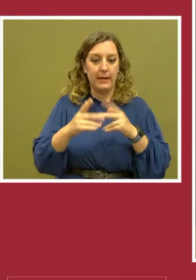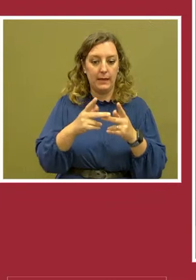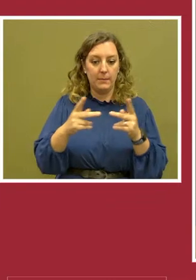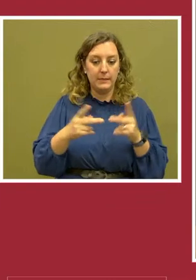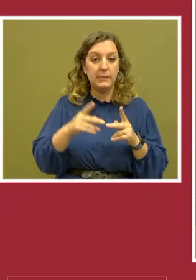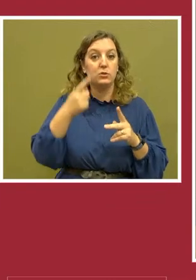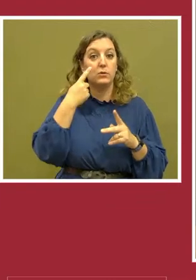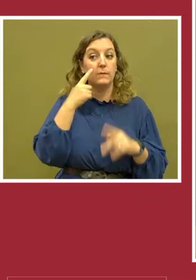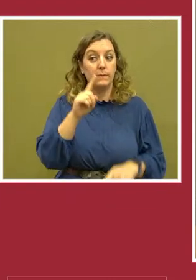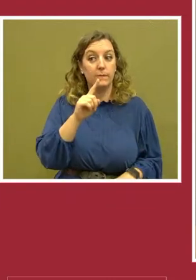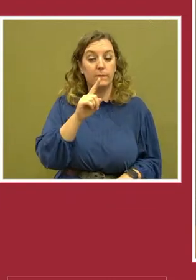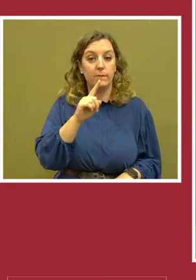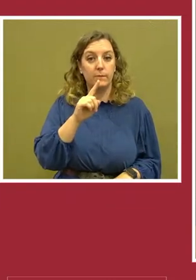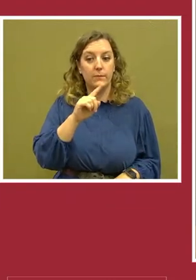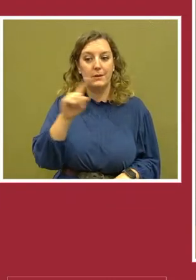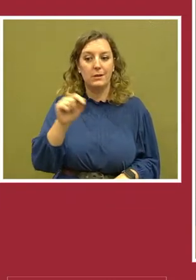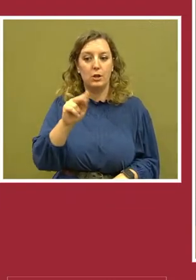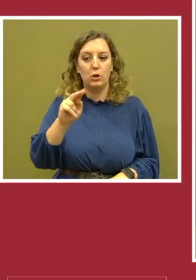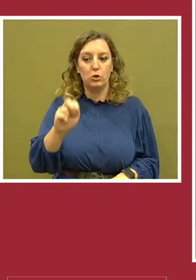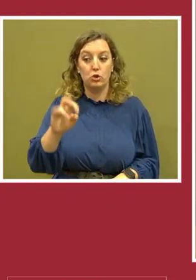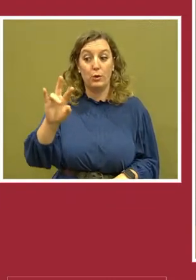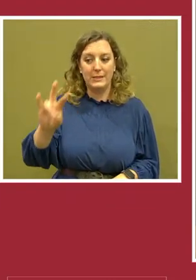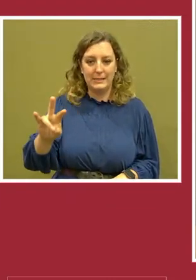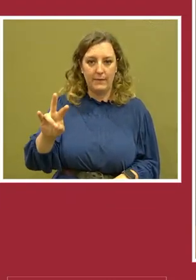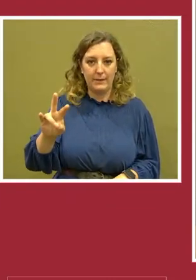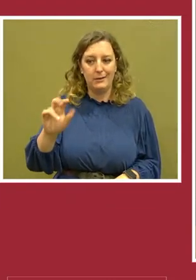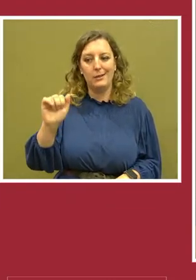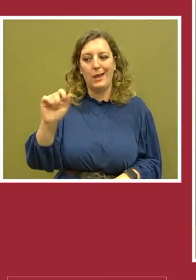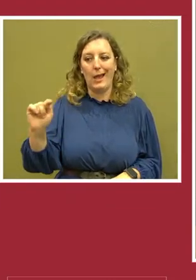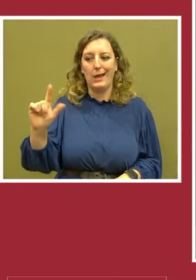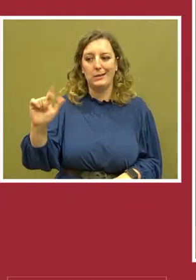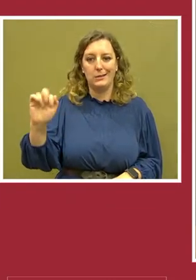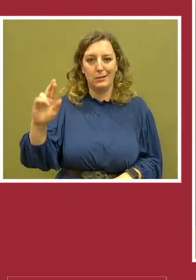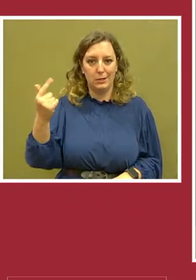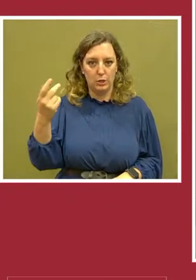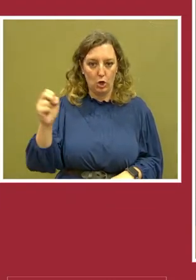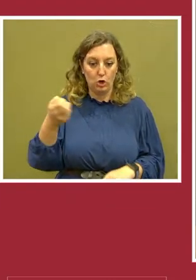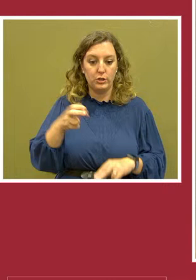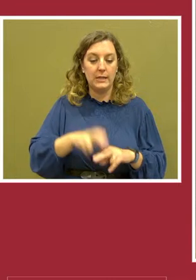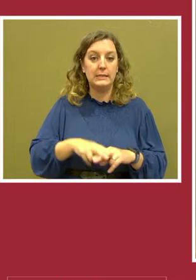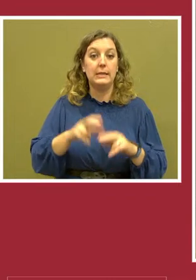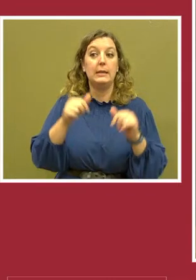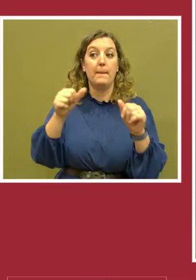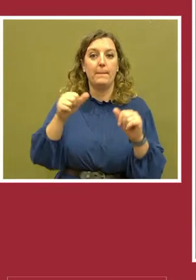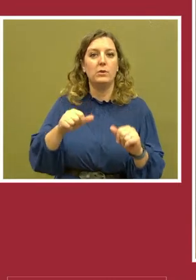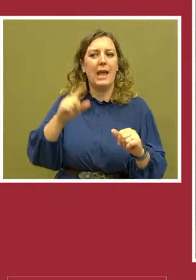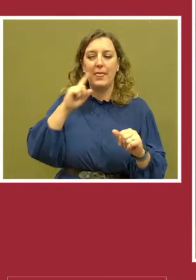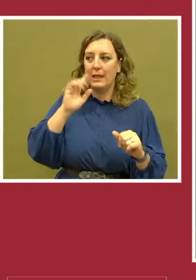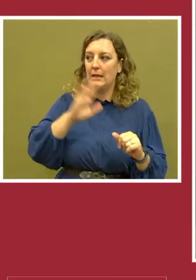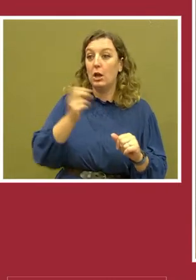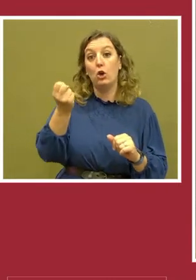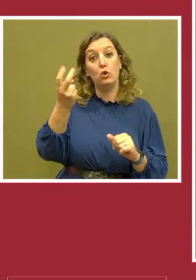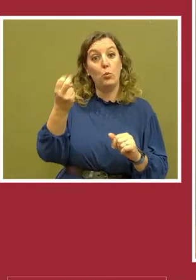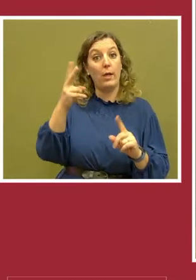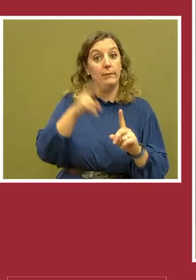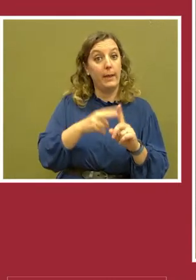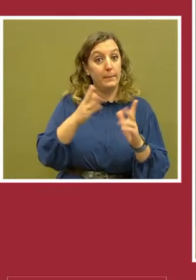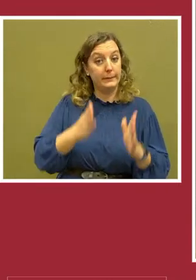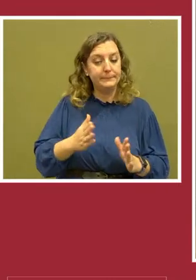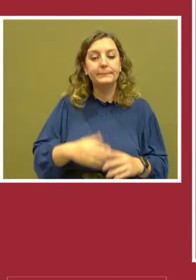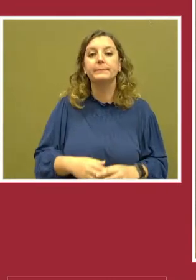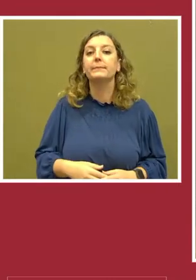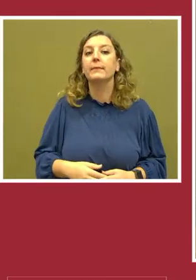our Zone 7 at-large seat posted. We have, I believe, about a dozen